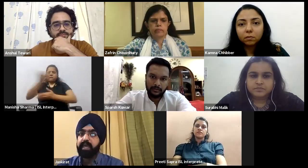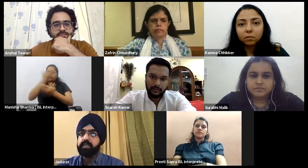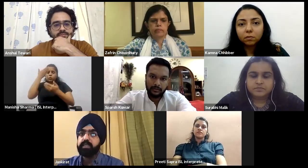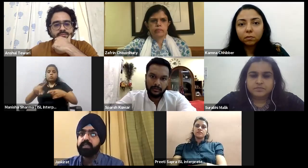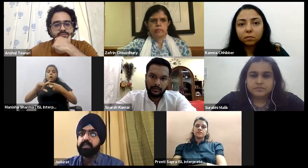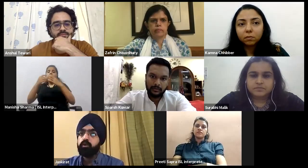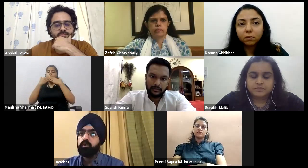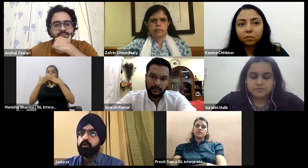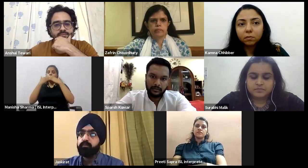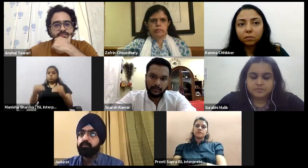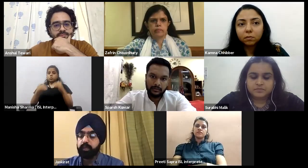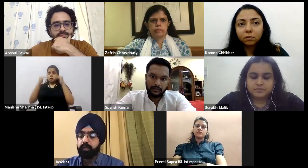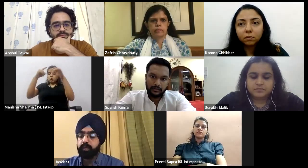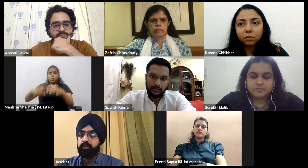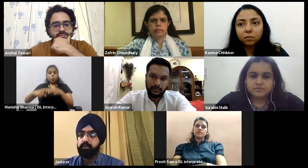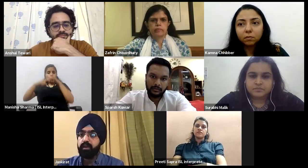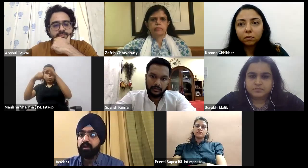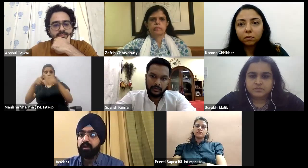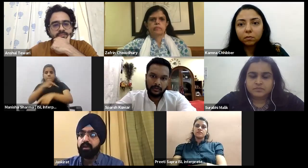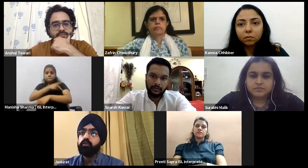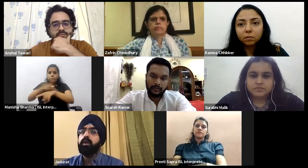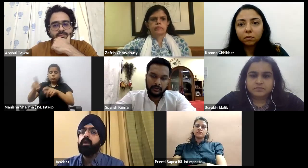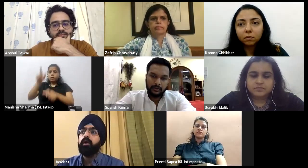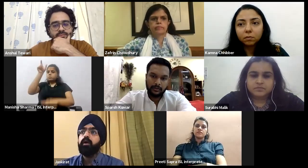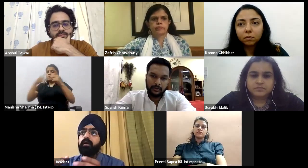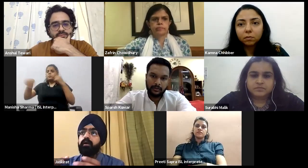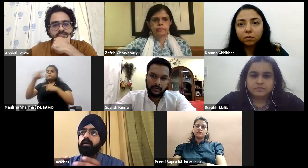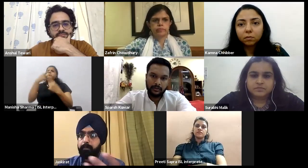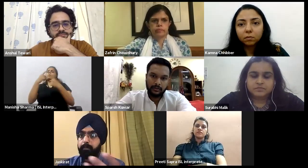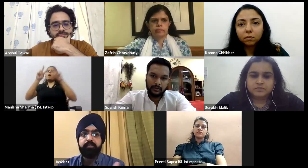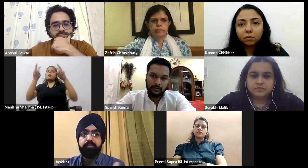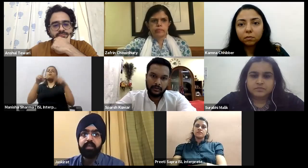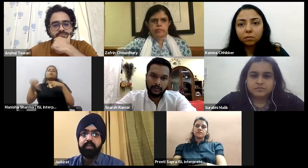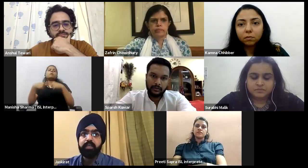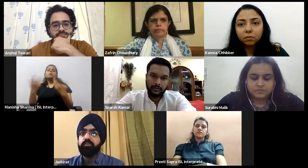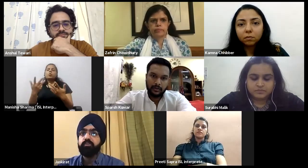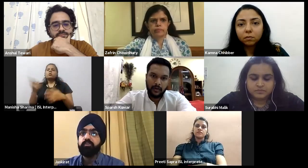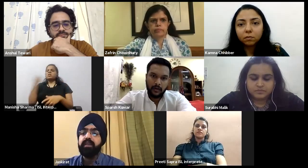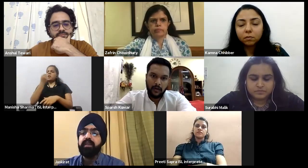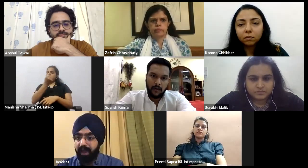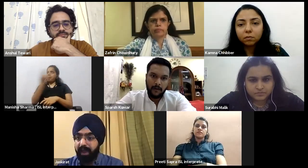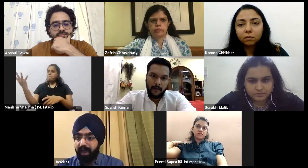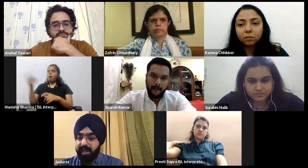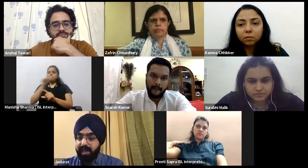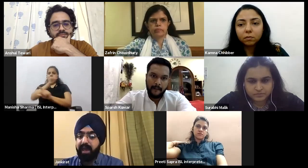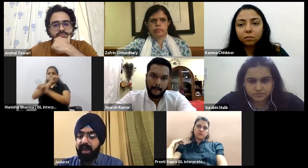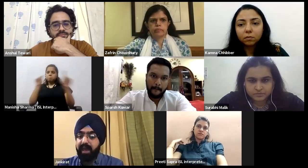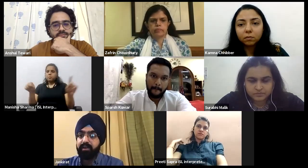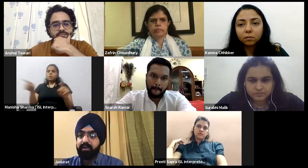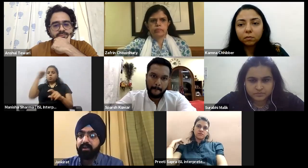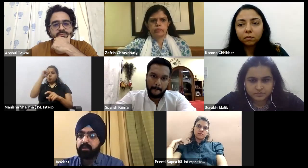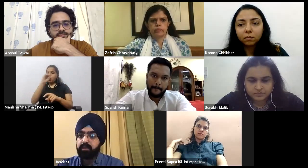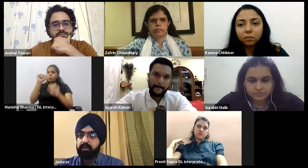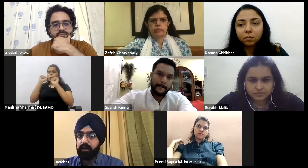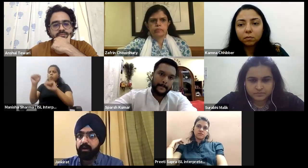educated, qualified professionals are talking about numbers and percentages as opinions and not